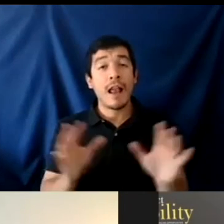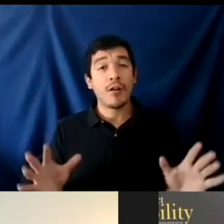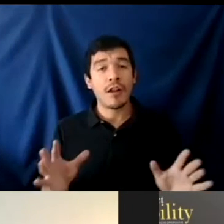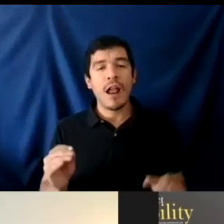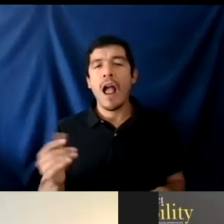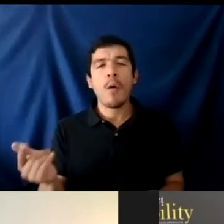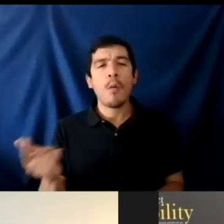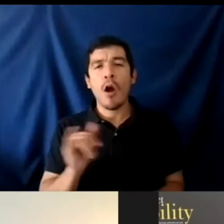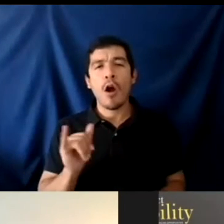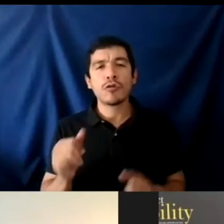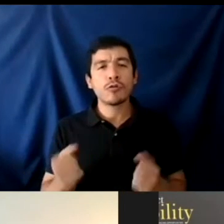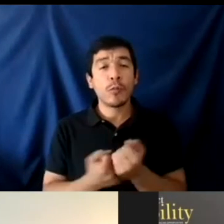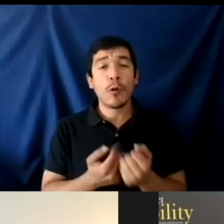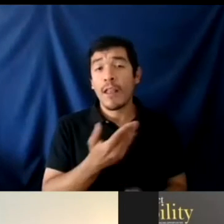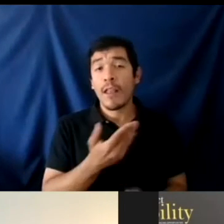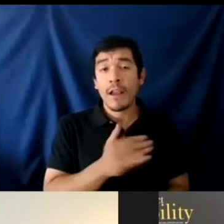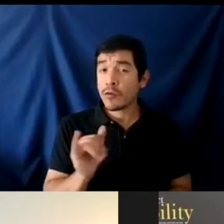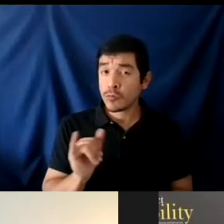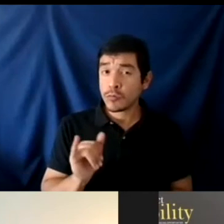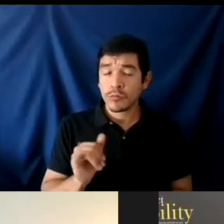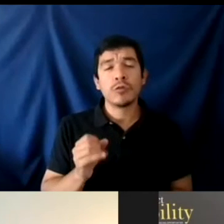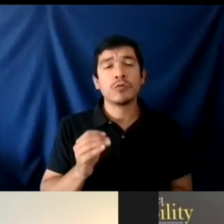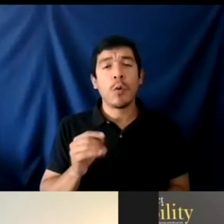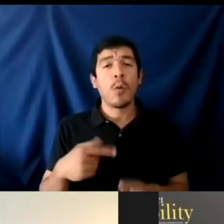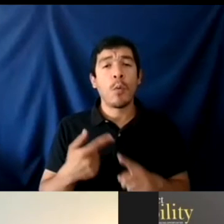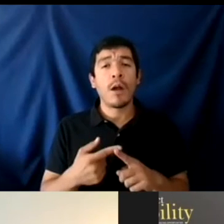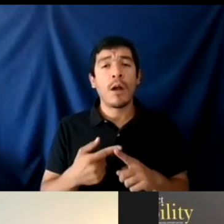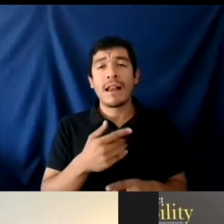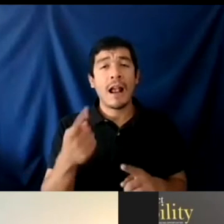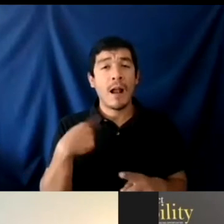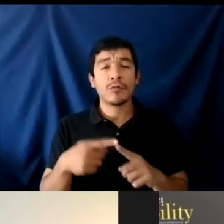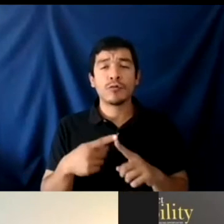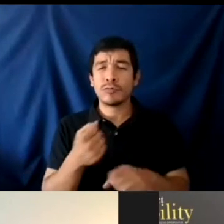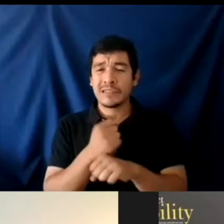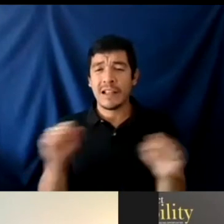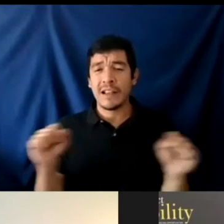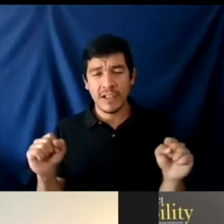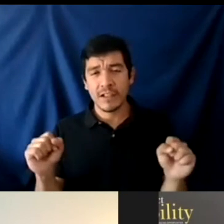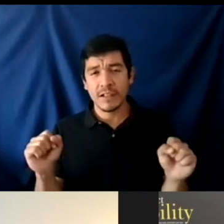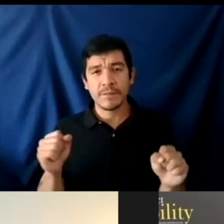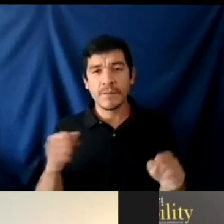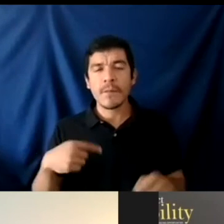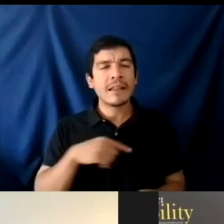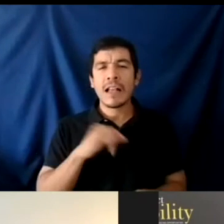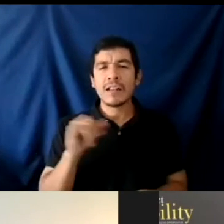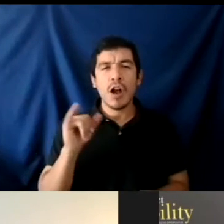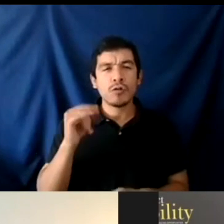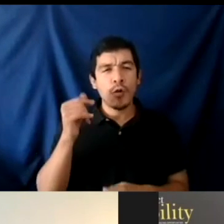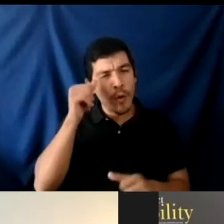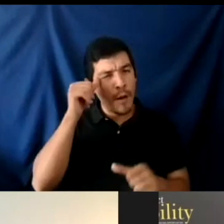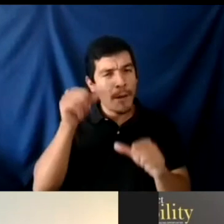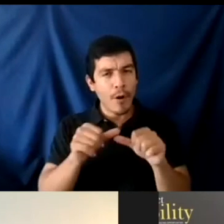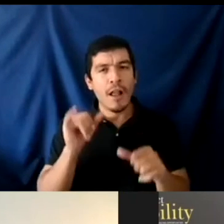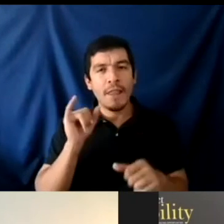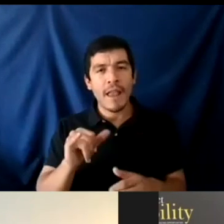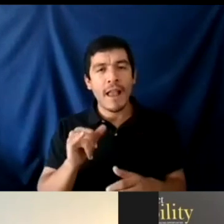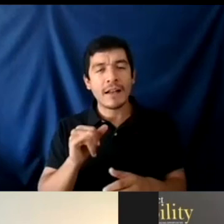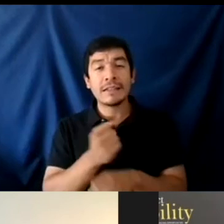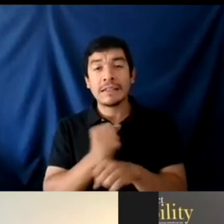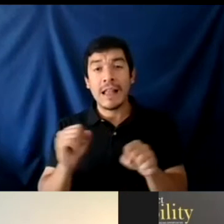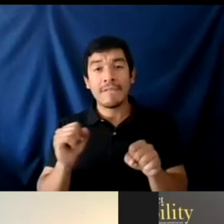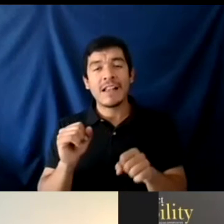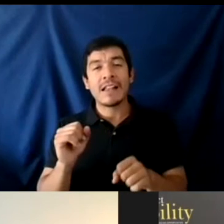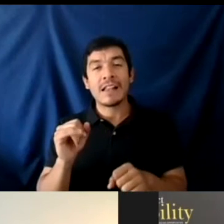also supported there as well. And so when it comes to safety, what's also important for us to recognize here is